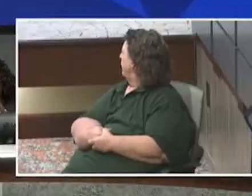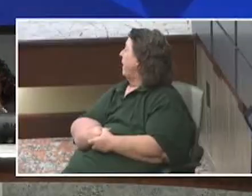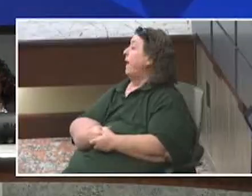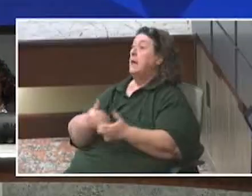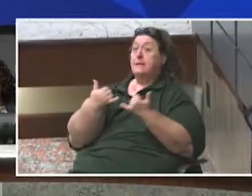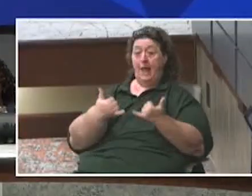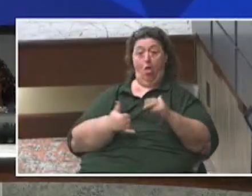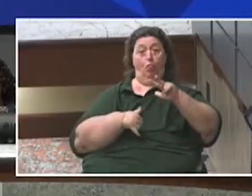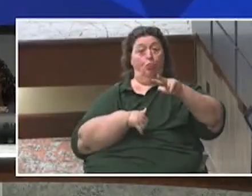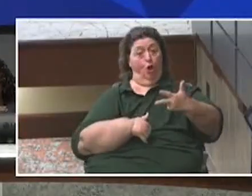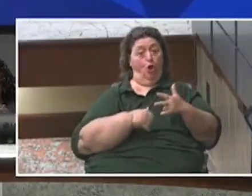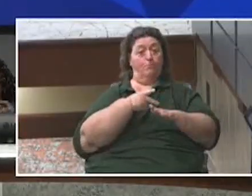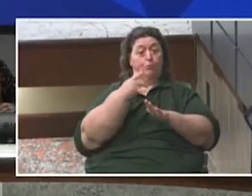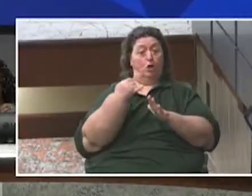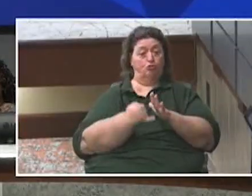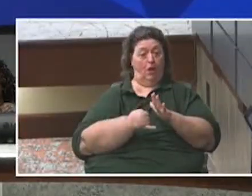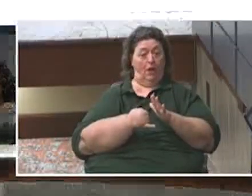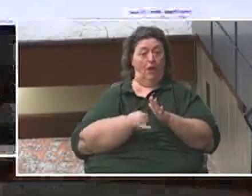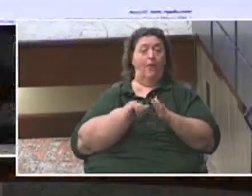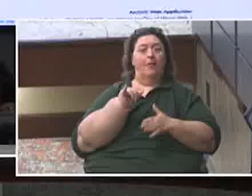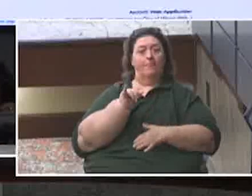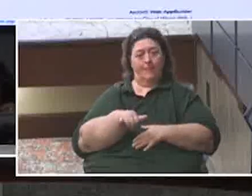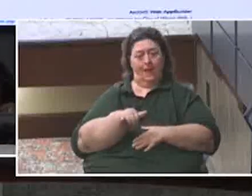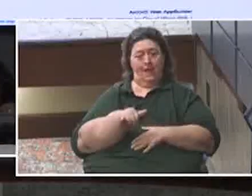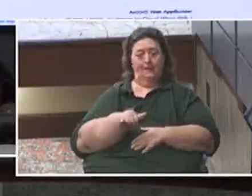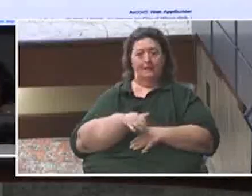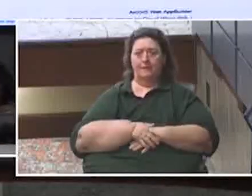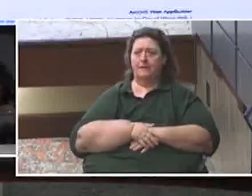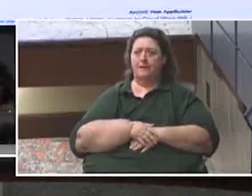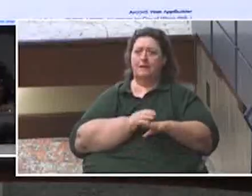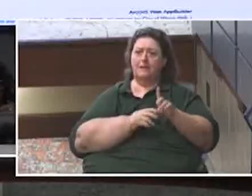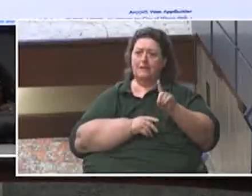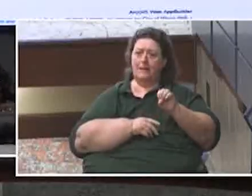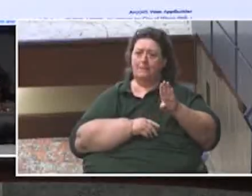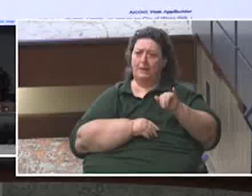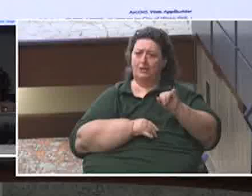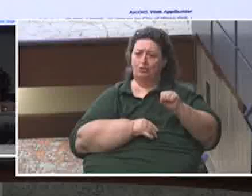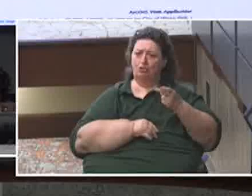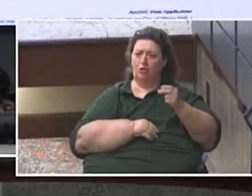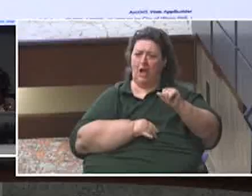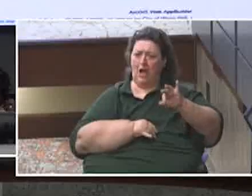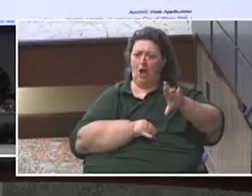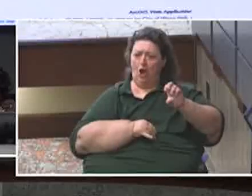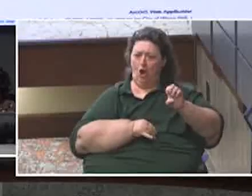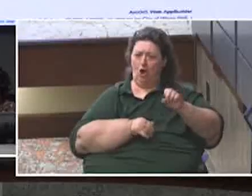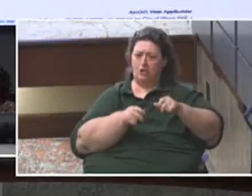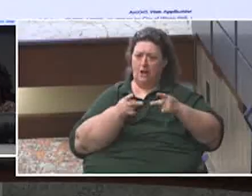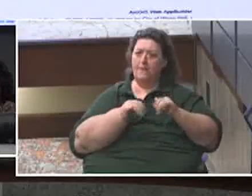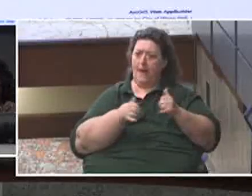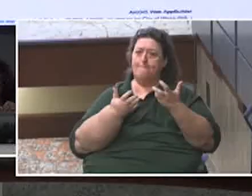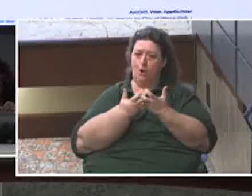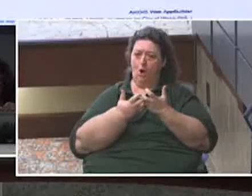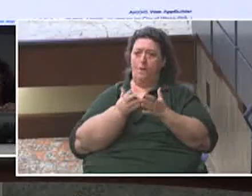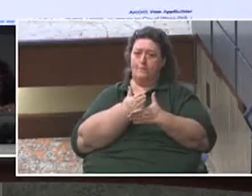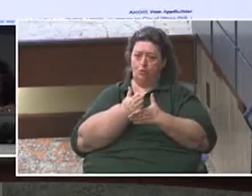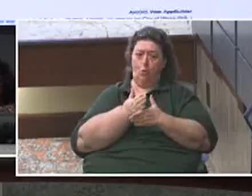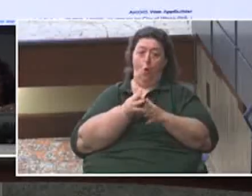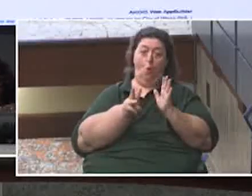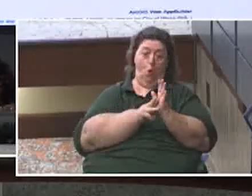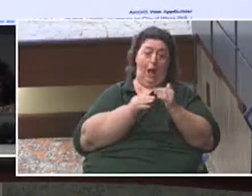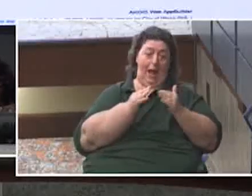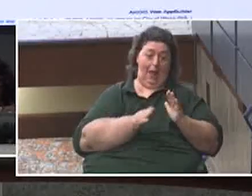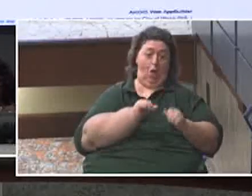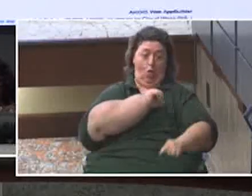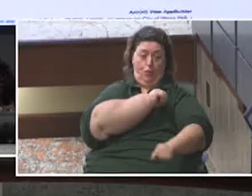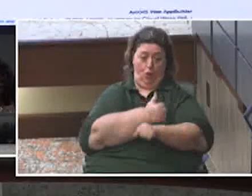And the third project is the Devonshire Station. Now, this is a partnership between the Waco Housing Authority